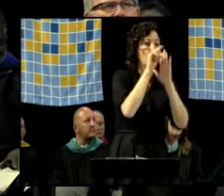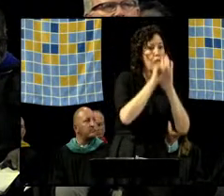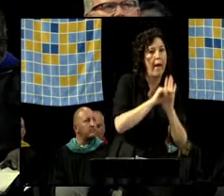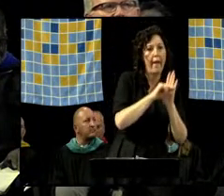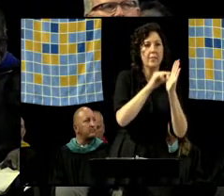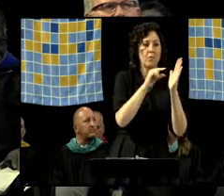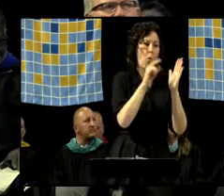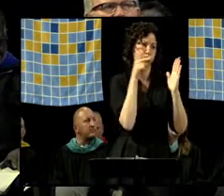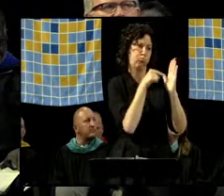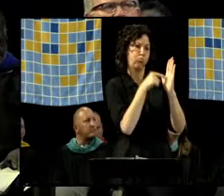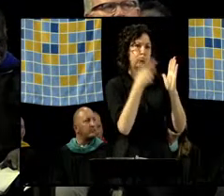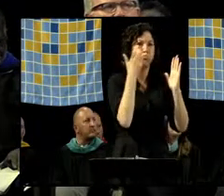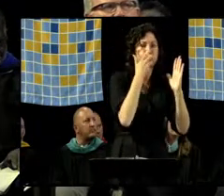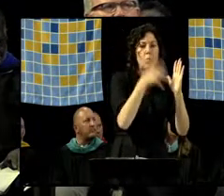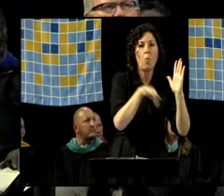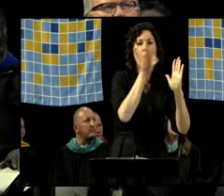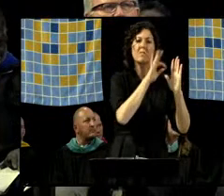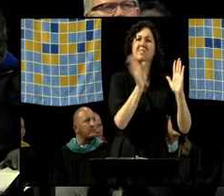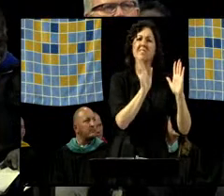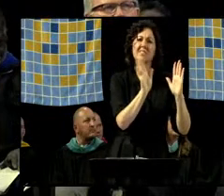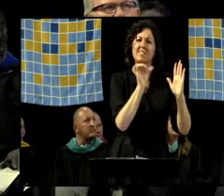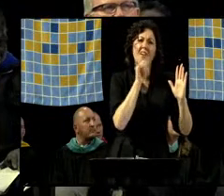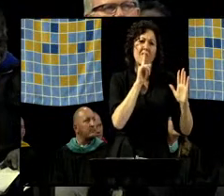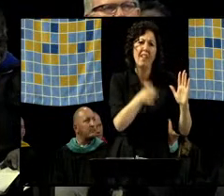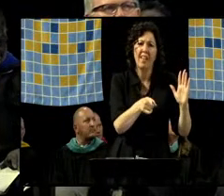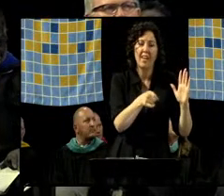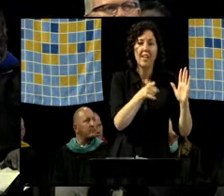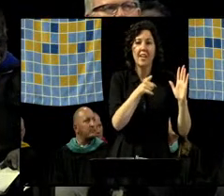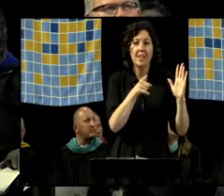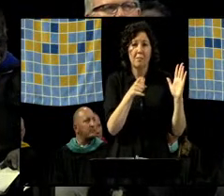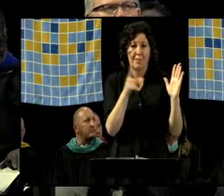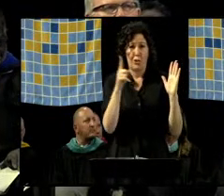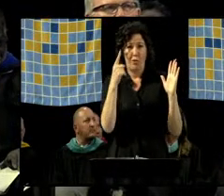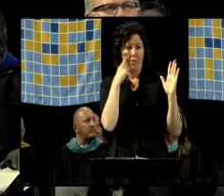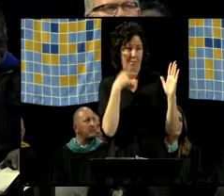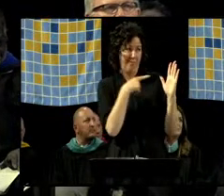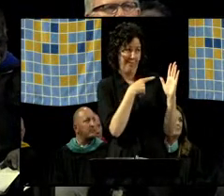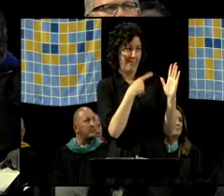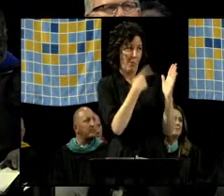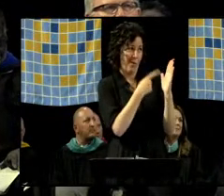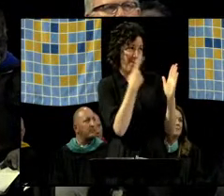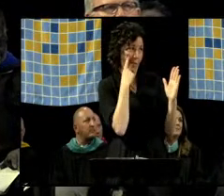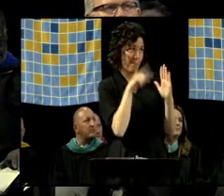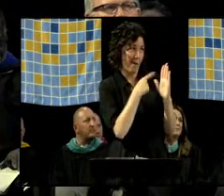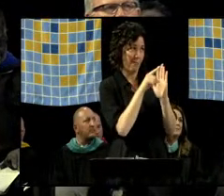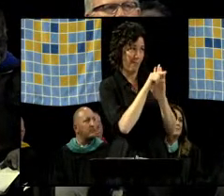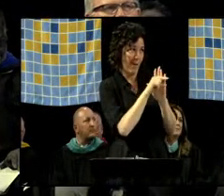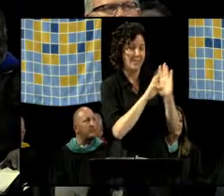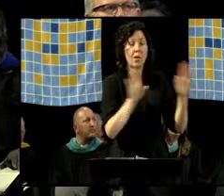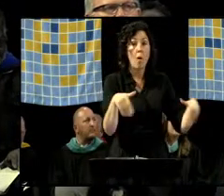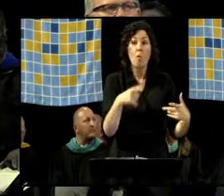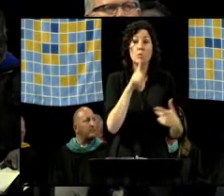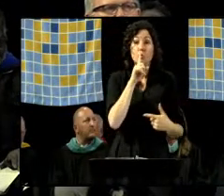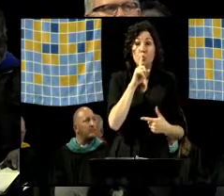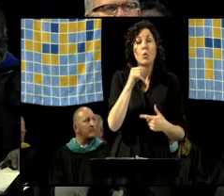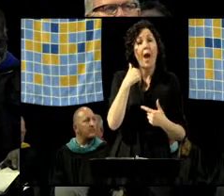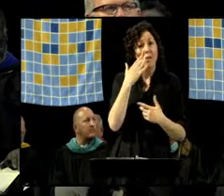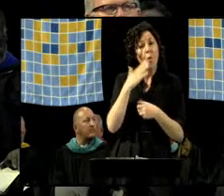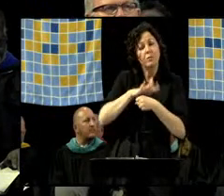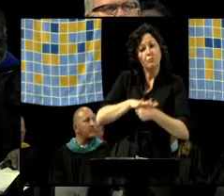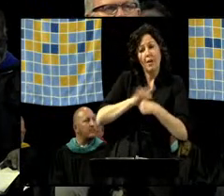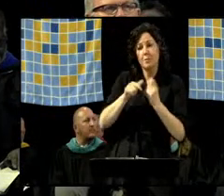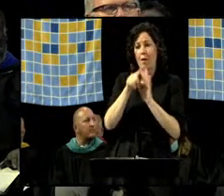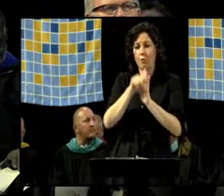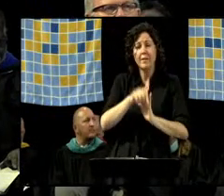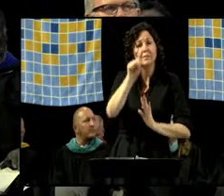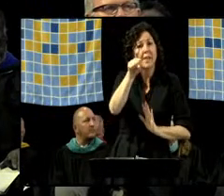what a salutatorian would know about grades not being everything. Trust me, I know we have spent many nights stressing over grades for classes. As I